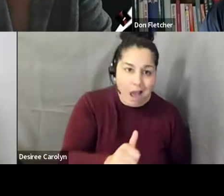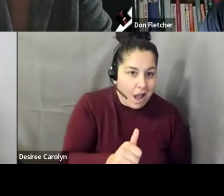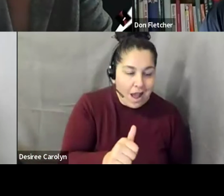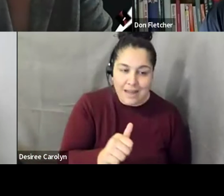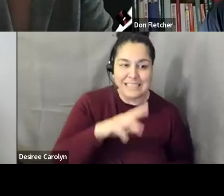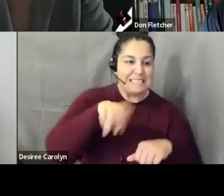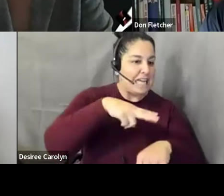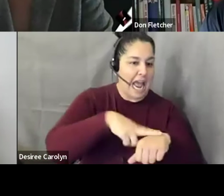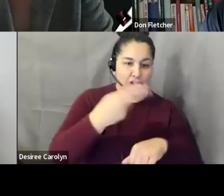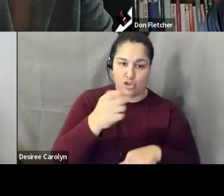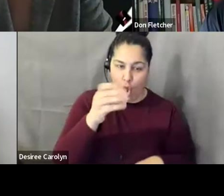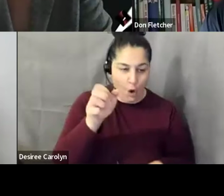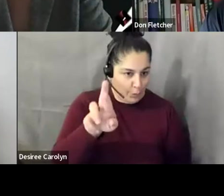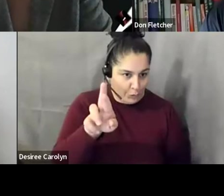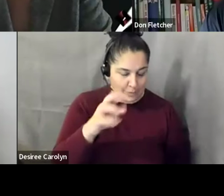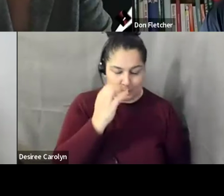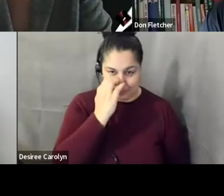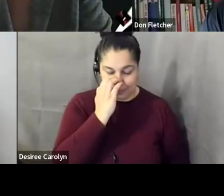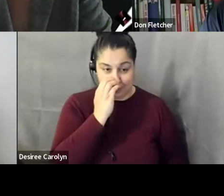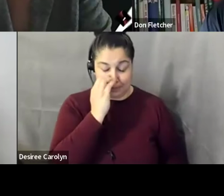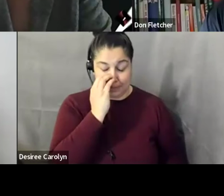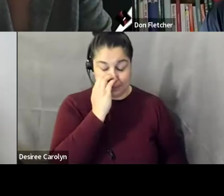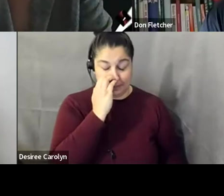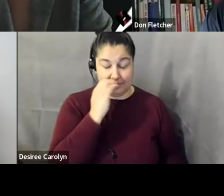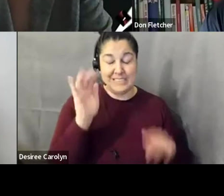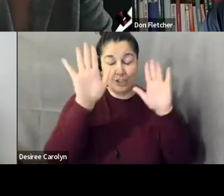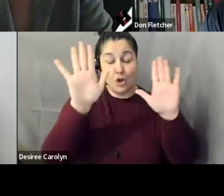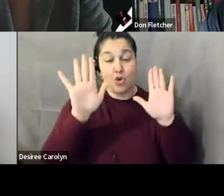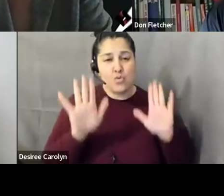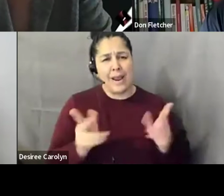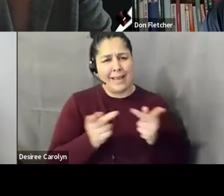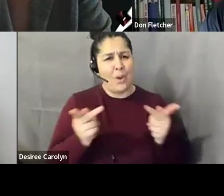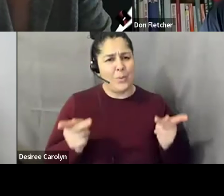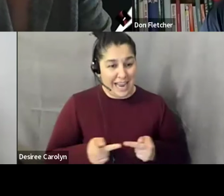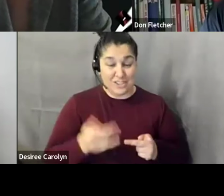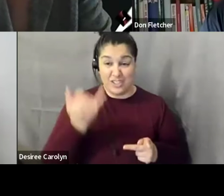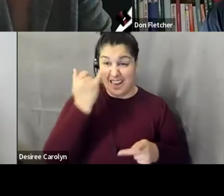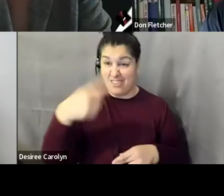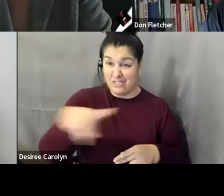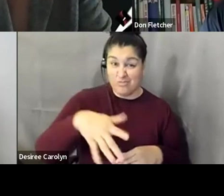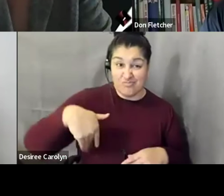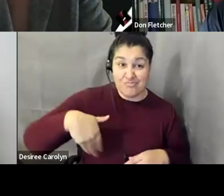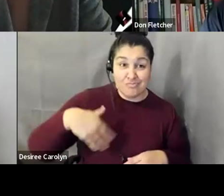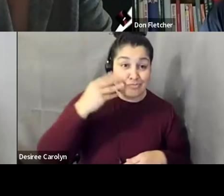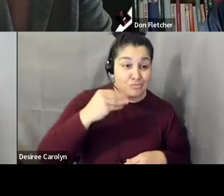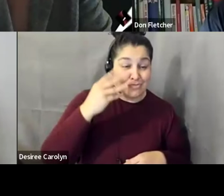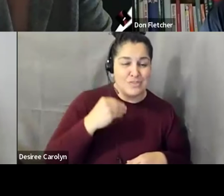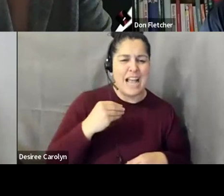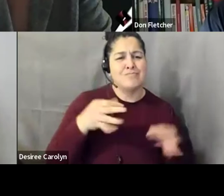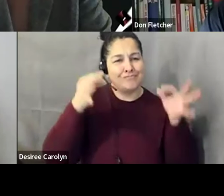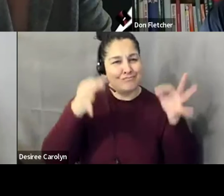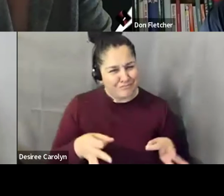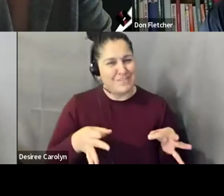last few years, but this is also a really great location. And if you haven't been there before, definitely come and check it